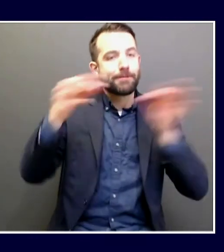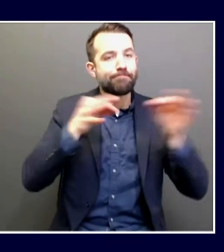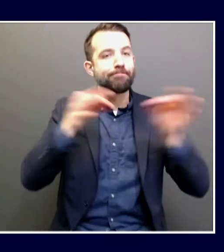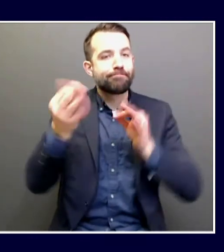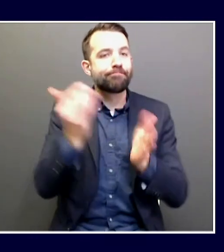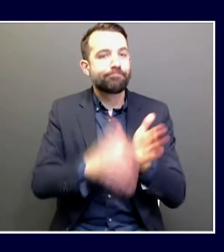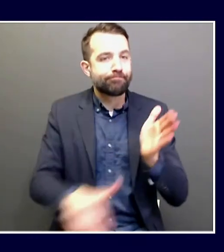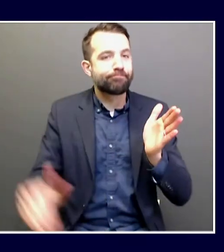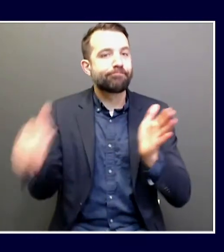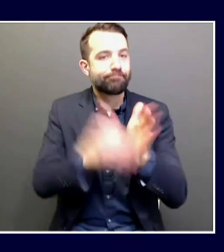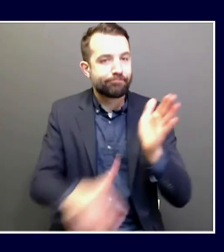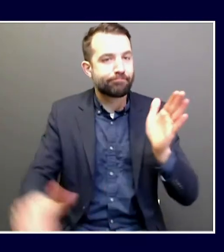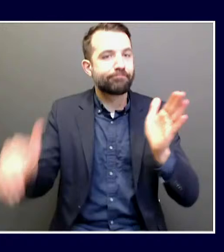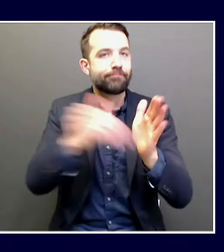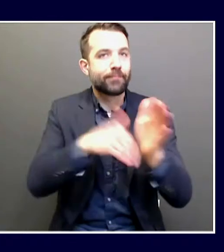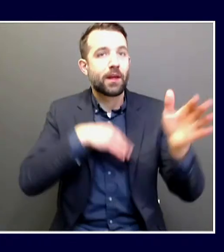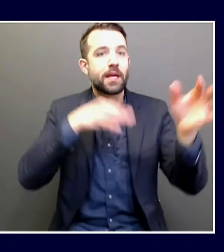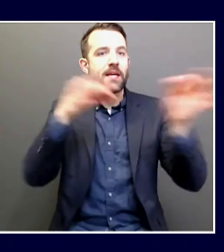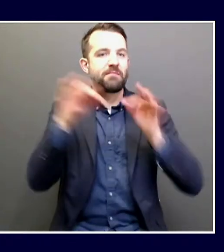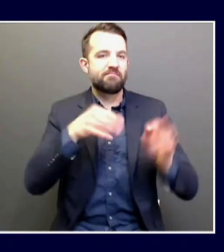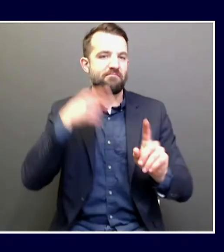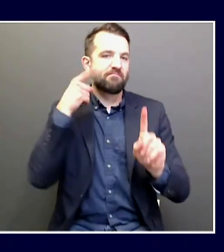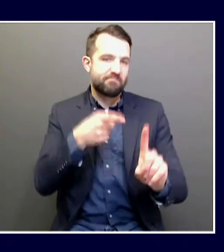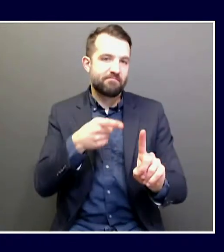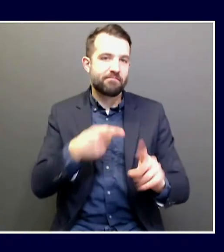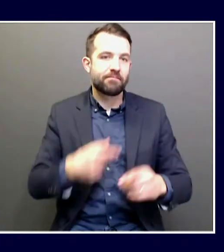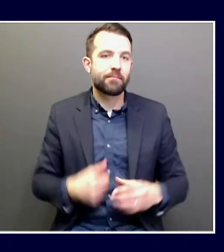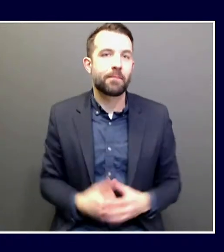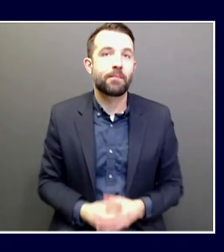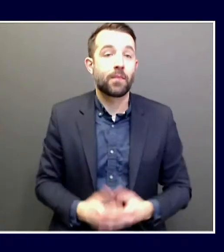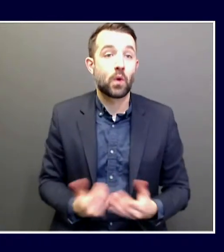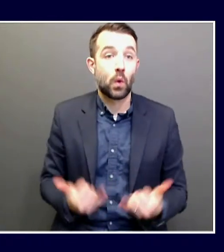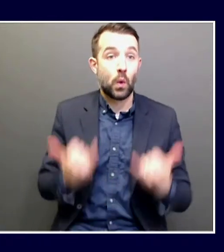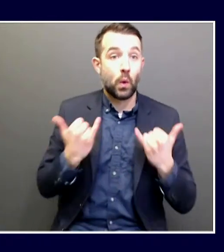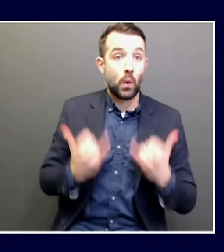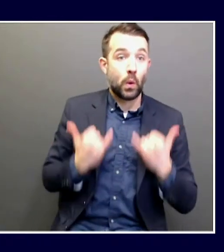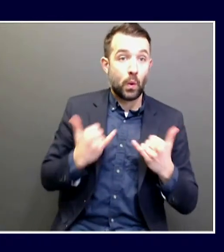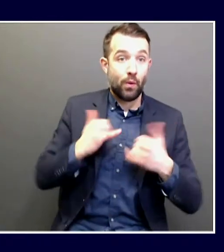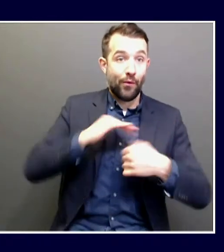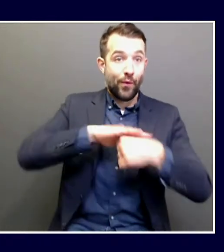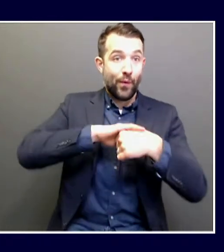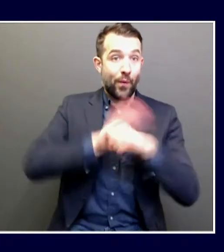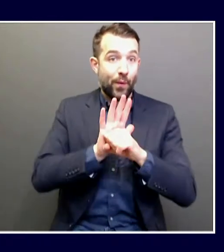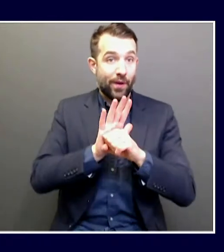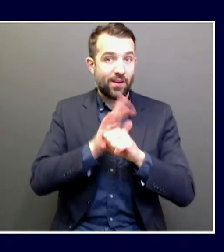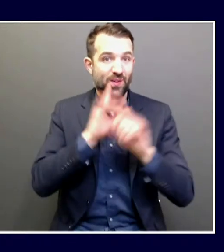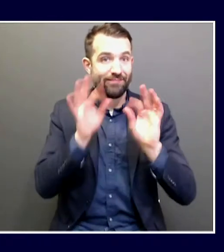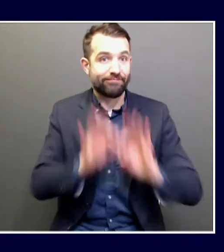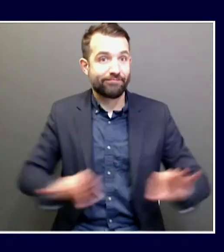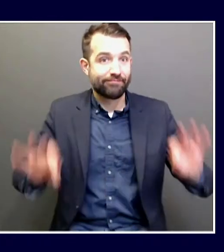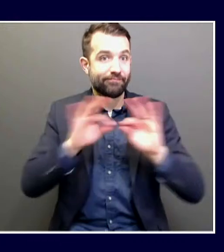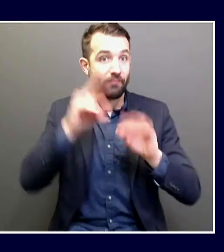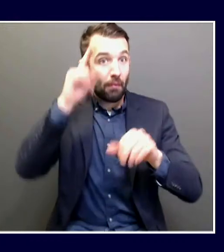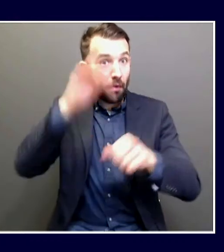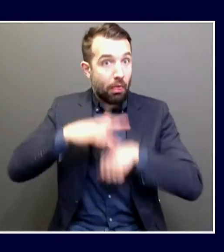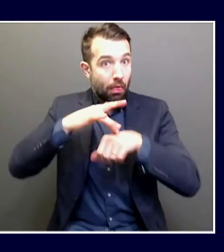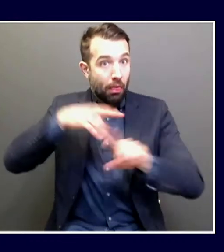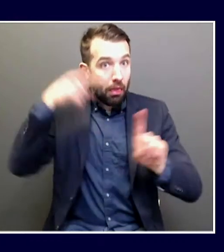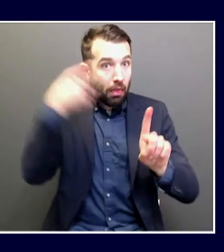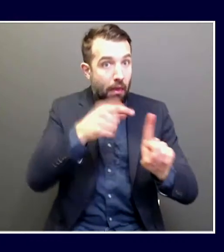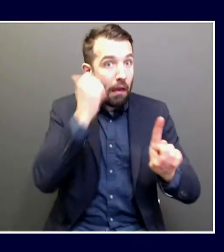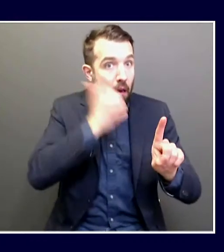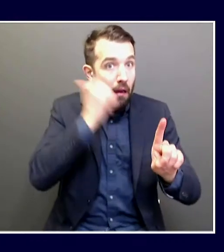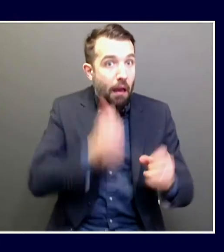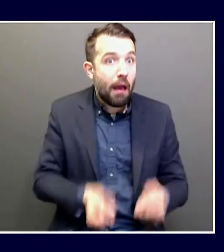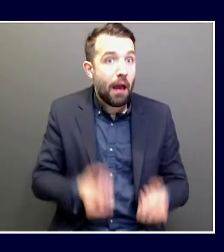in the pandemic, case counts are not the metric of the moment. So what metrics do